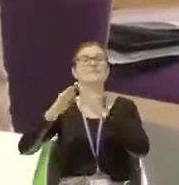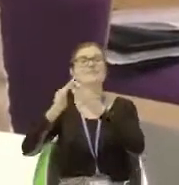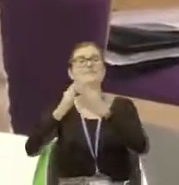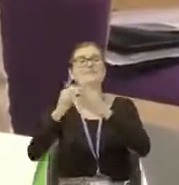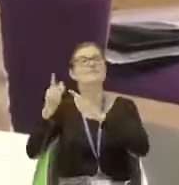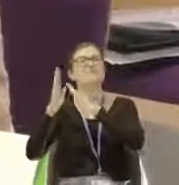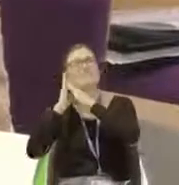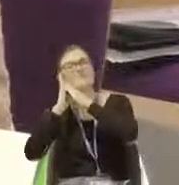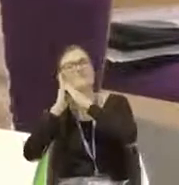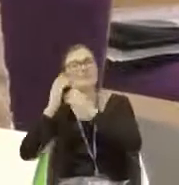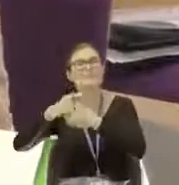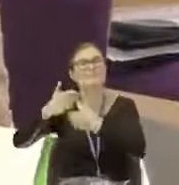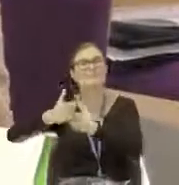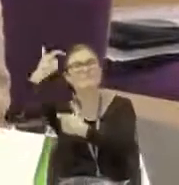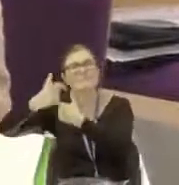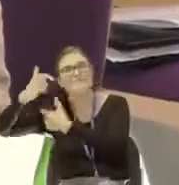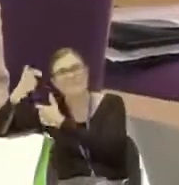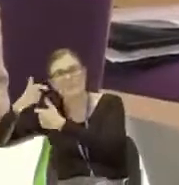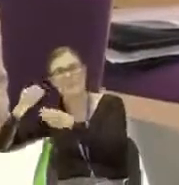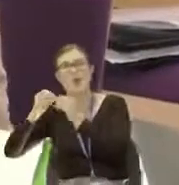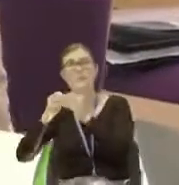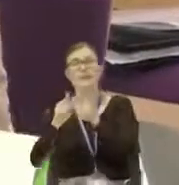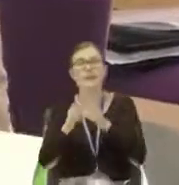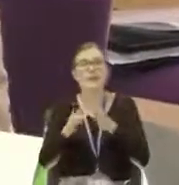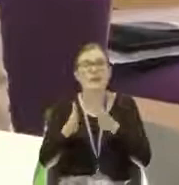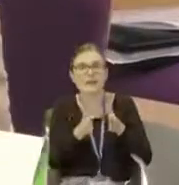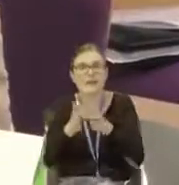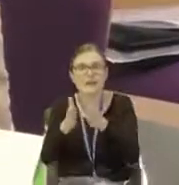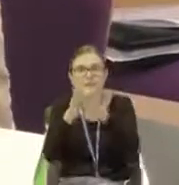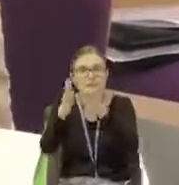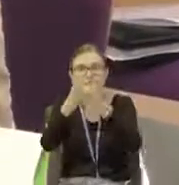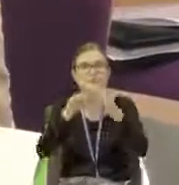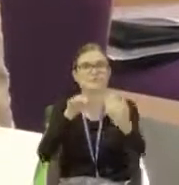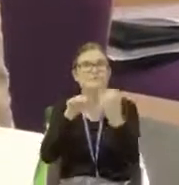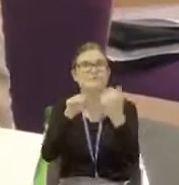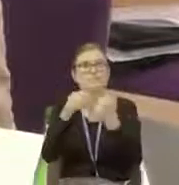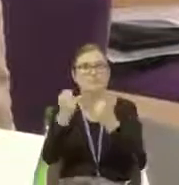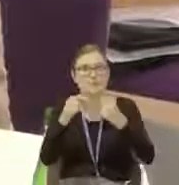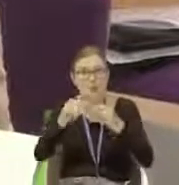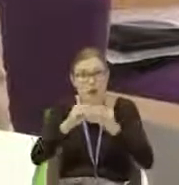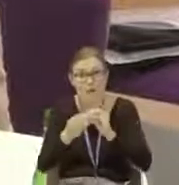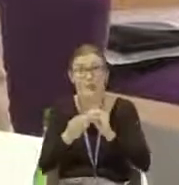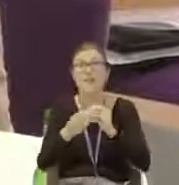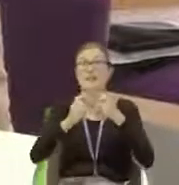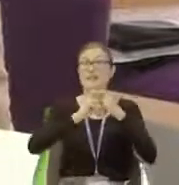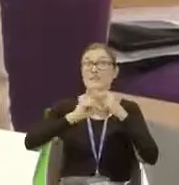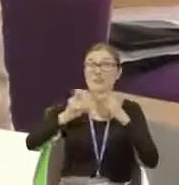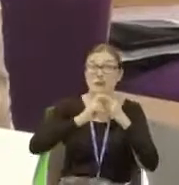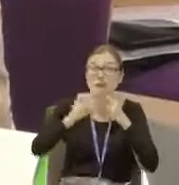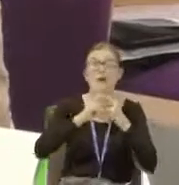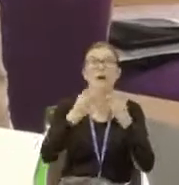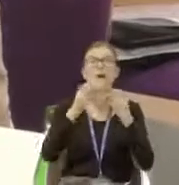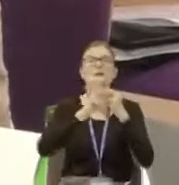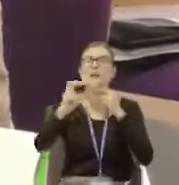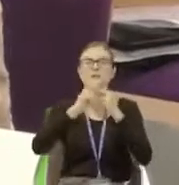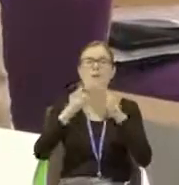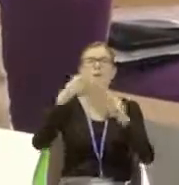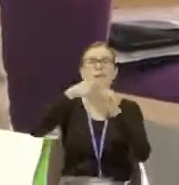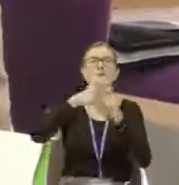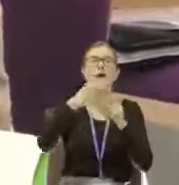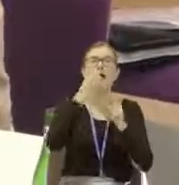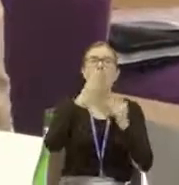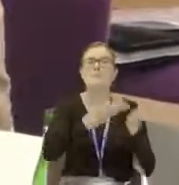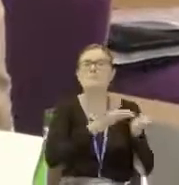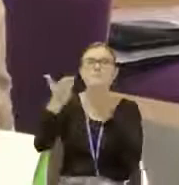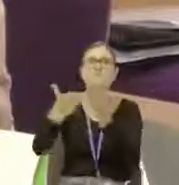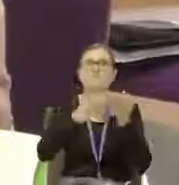of supply chains of building materials and also the increasing price of land. So in face of this, I would like to